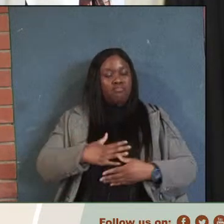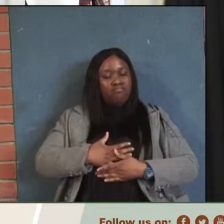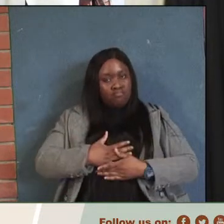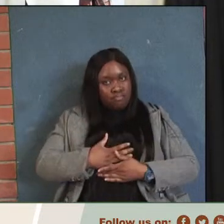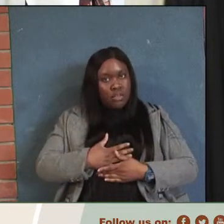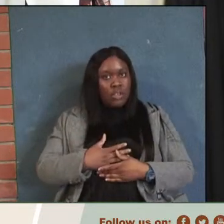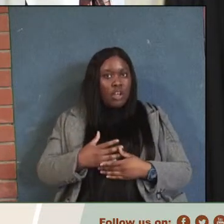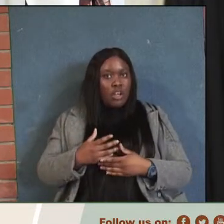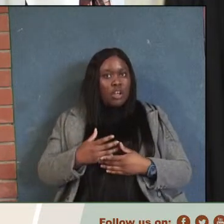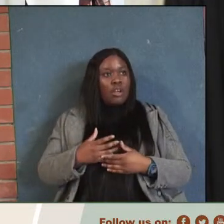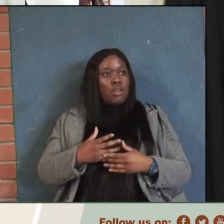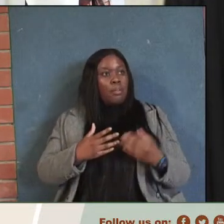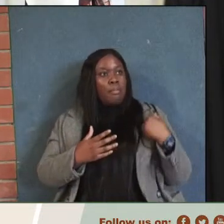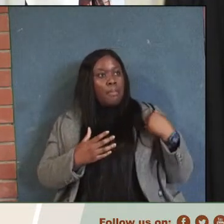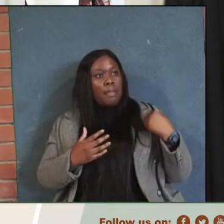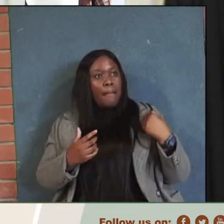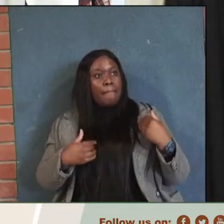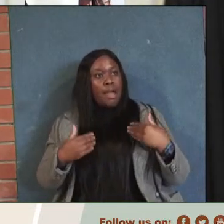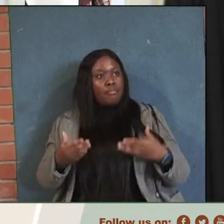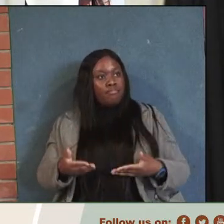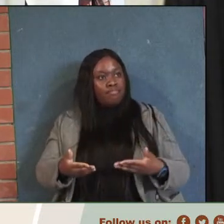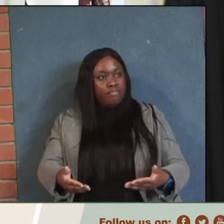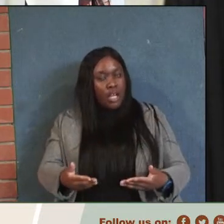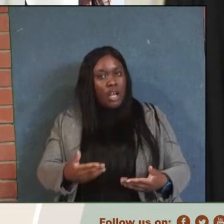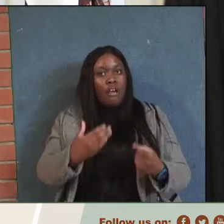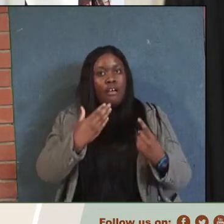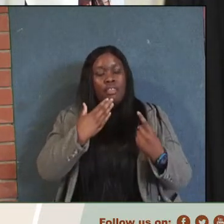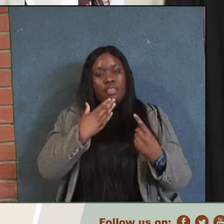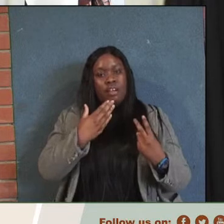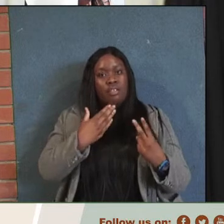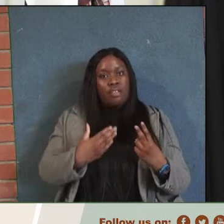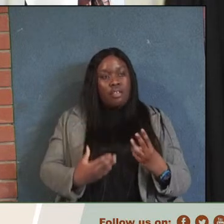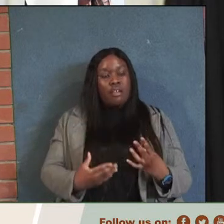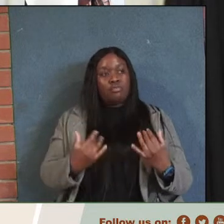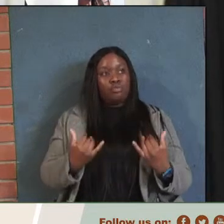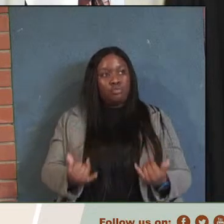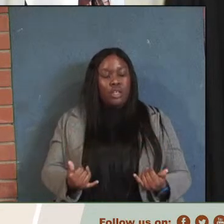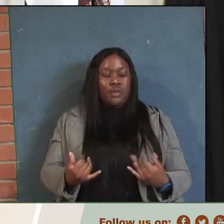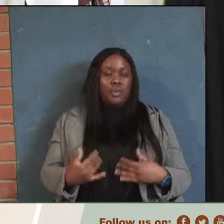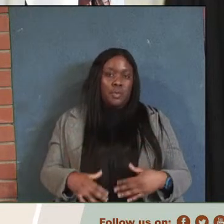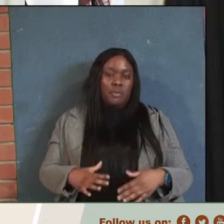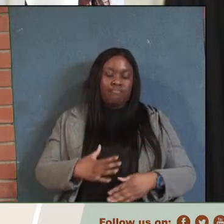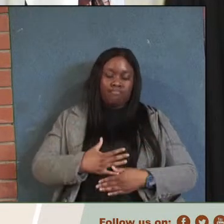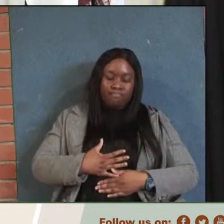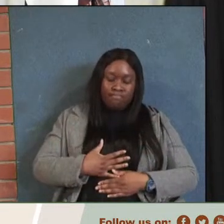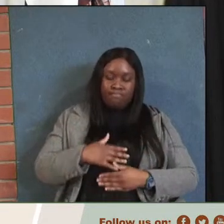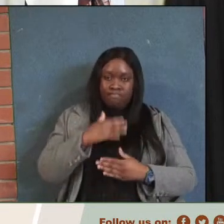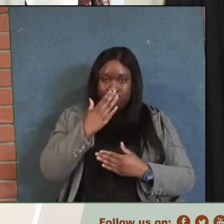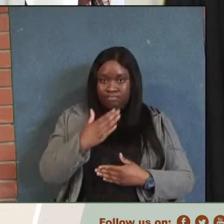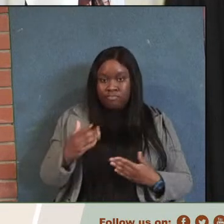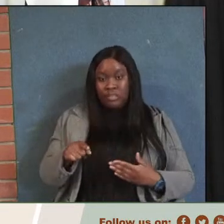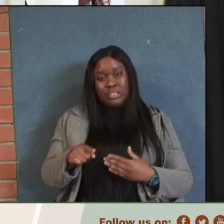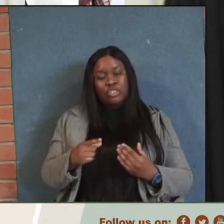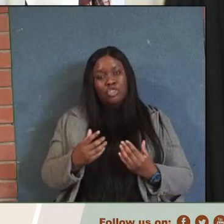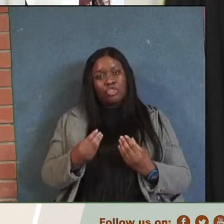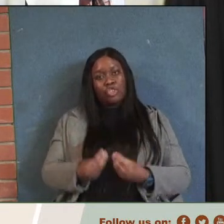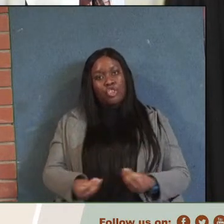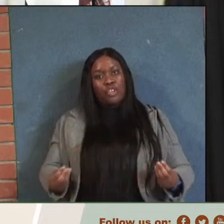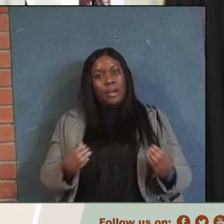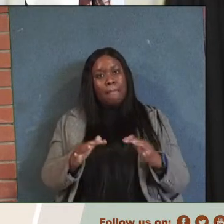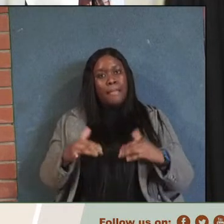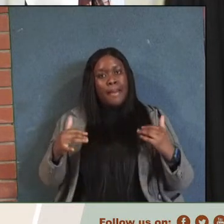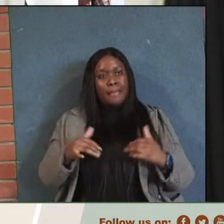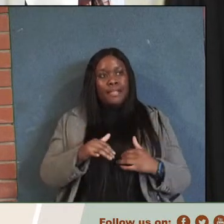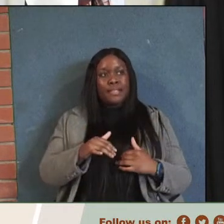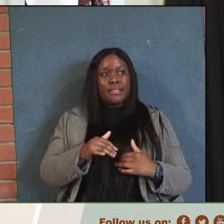to have been requested to extend a vote of thanks on this historic occasion of the Children's Parliament 2023 under